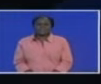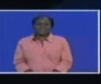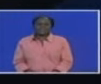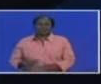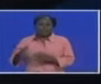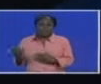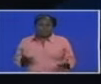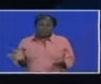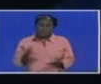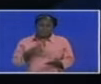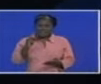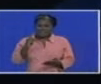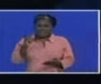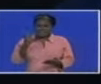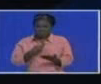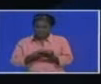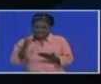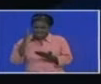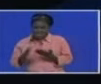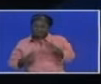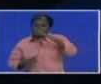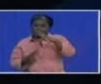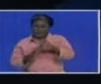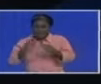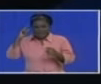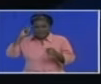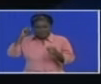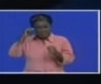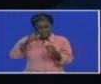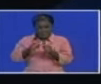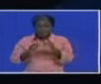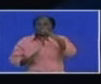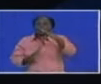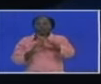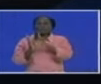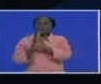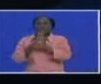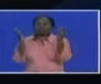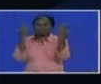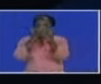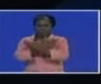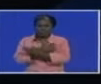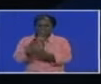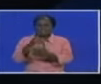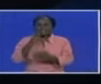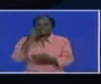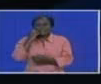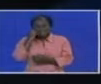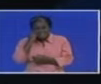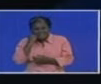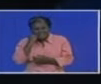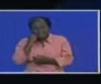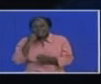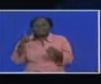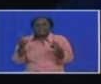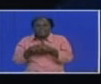Welcome back to KTN Weekend Prime. Let's recap our top story for you tonight. It's a sad end this weekend as there's